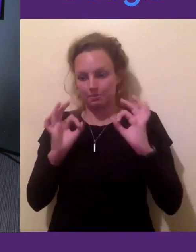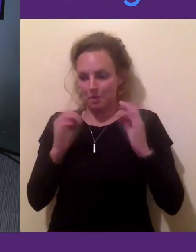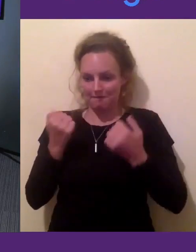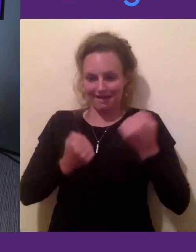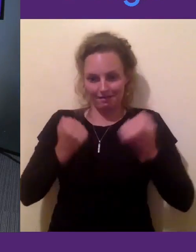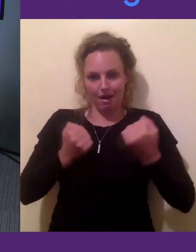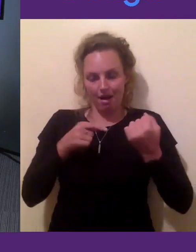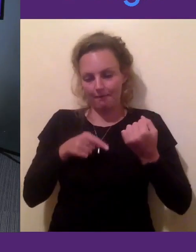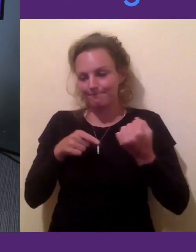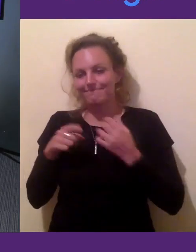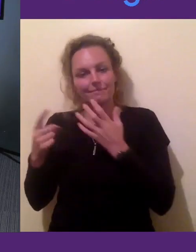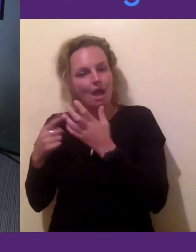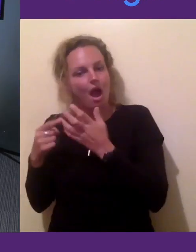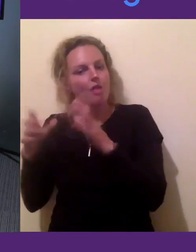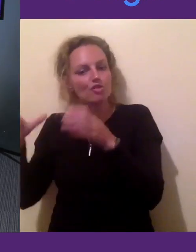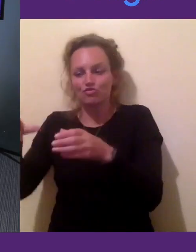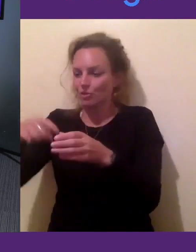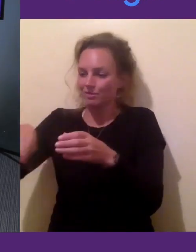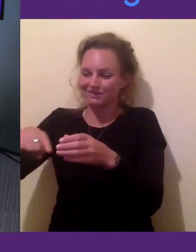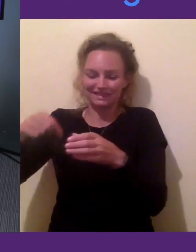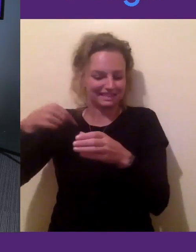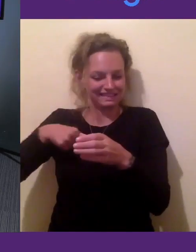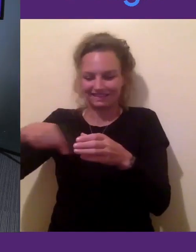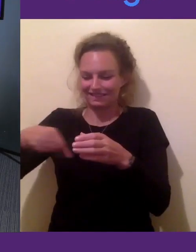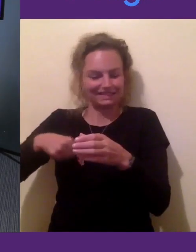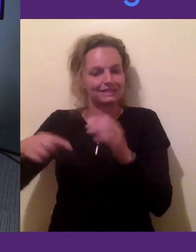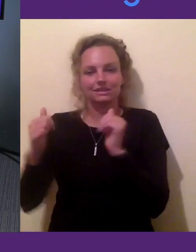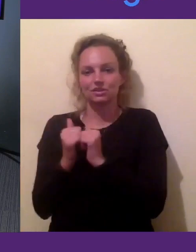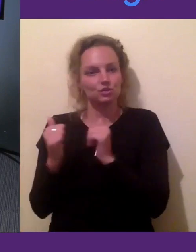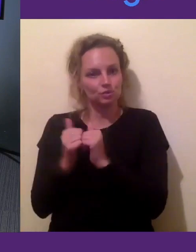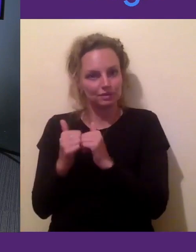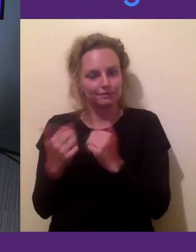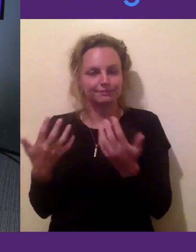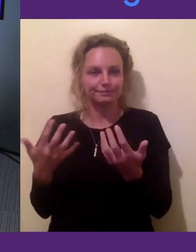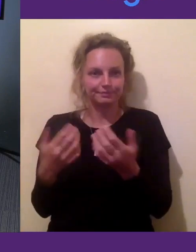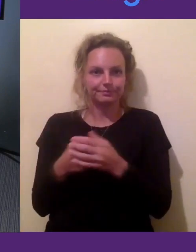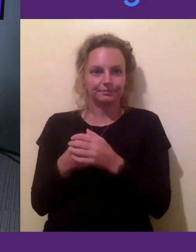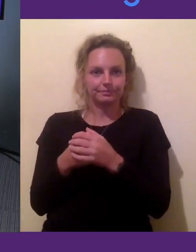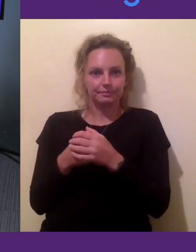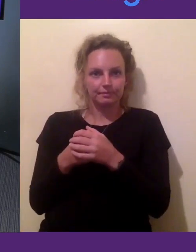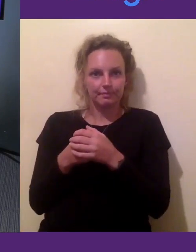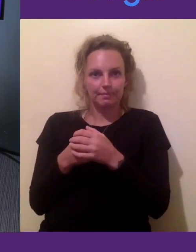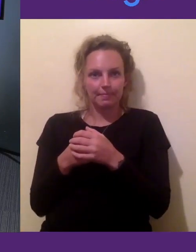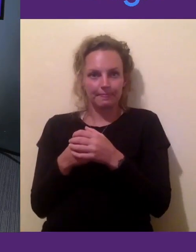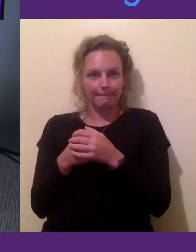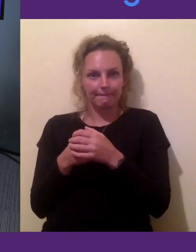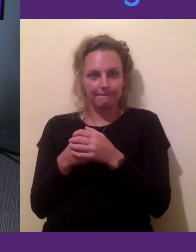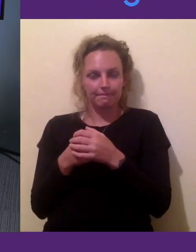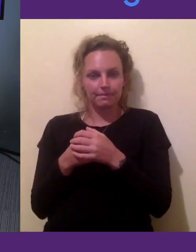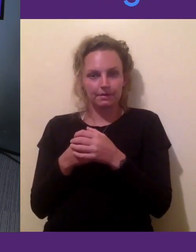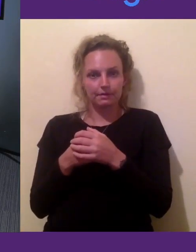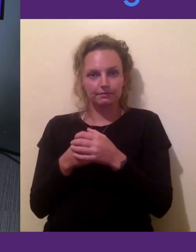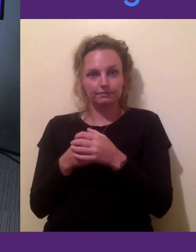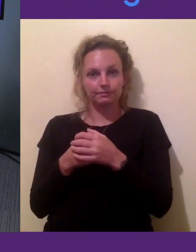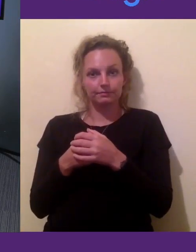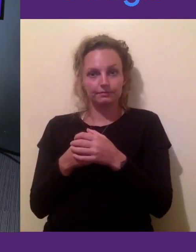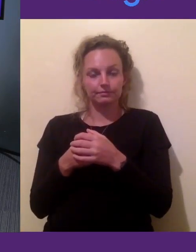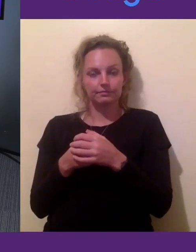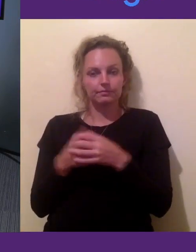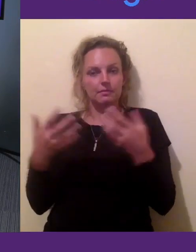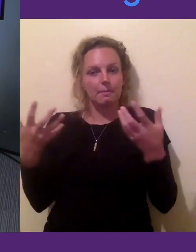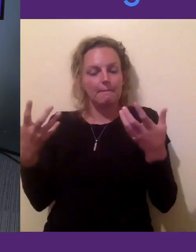world, knocked Toyota off the top spot. So that's a benefit, but how do you negotiate this shared space